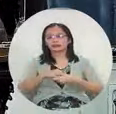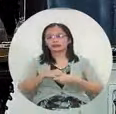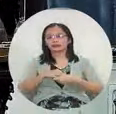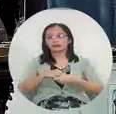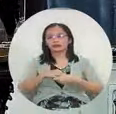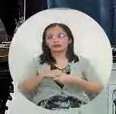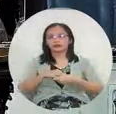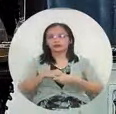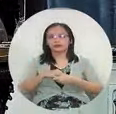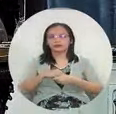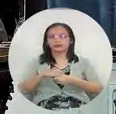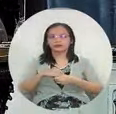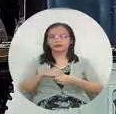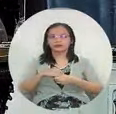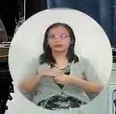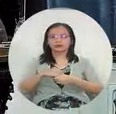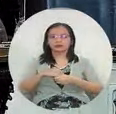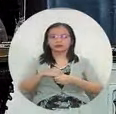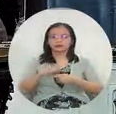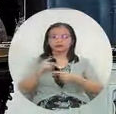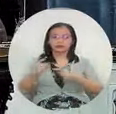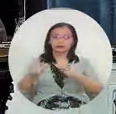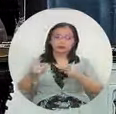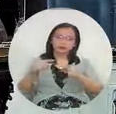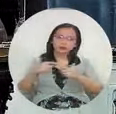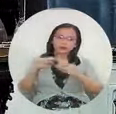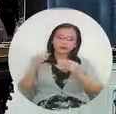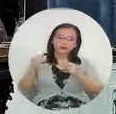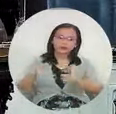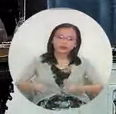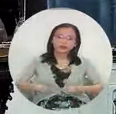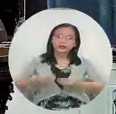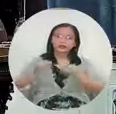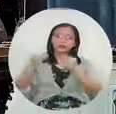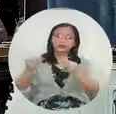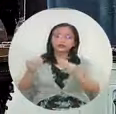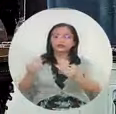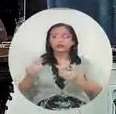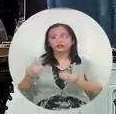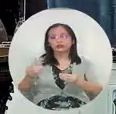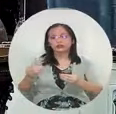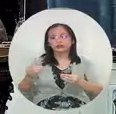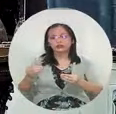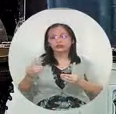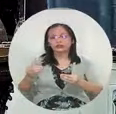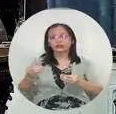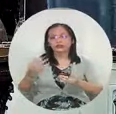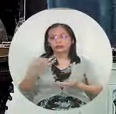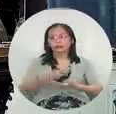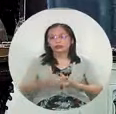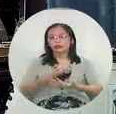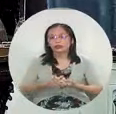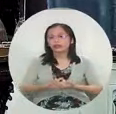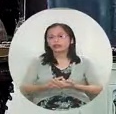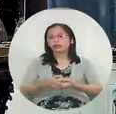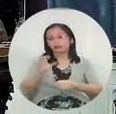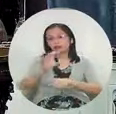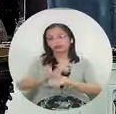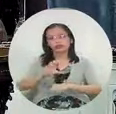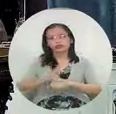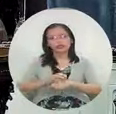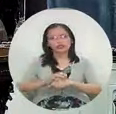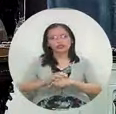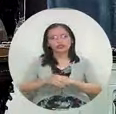Because my friend, when you give your offerings to the church, that's already for up to the pastor what he will do with it. Kay he